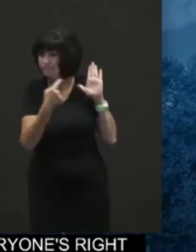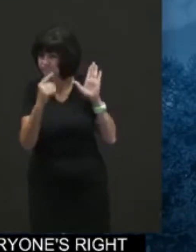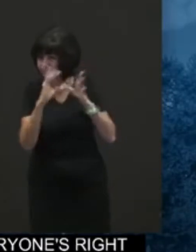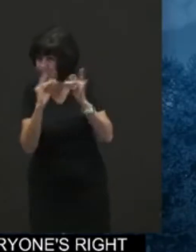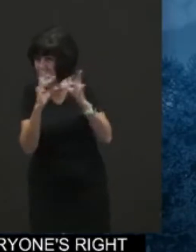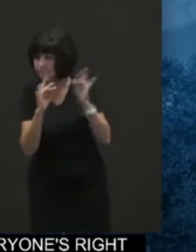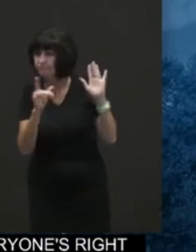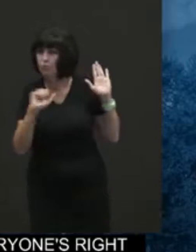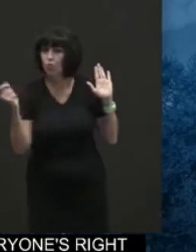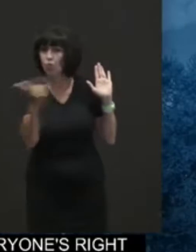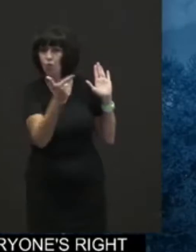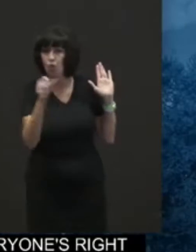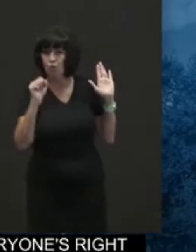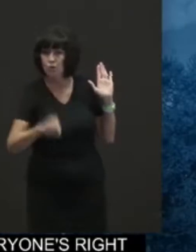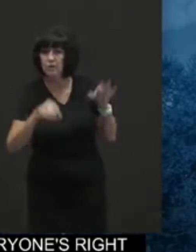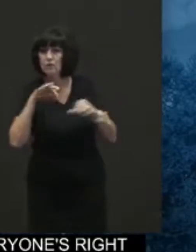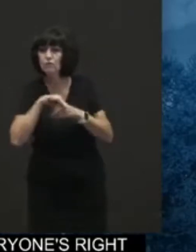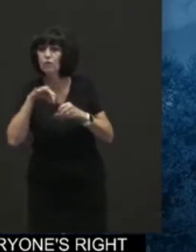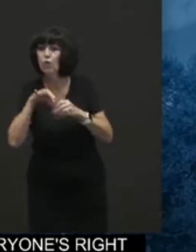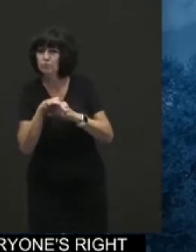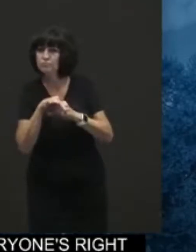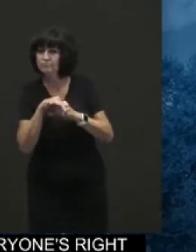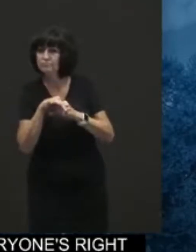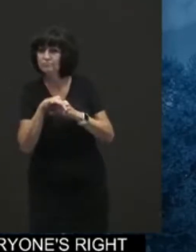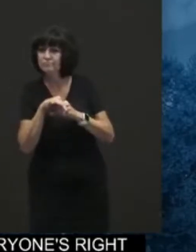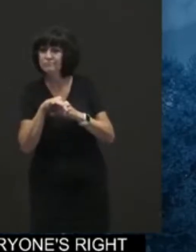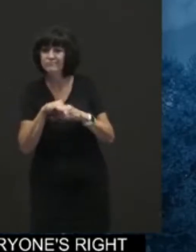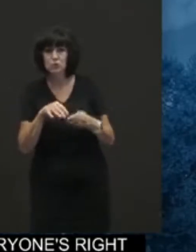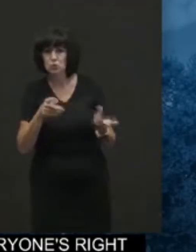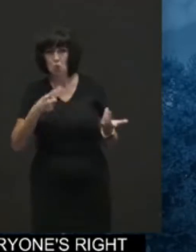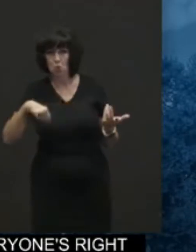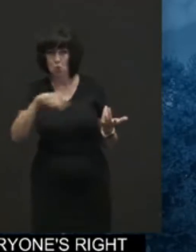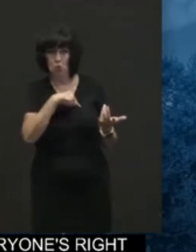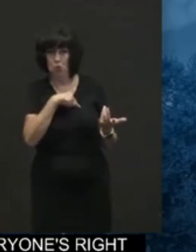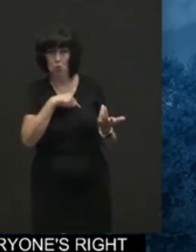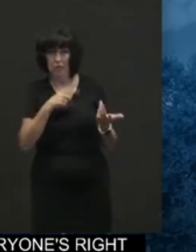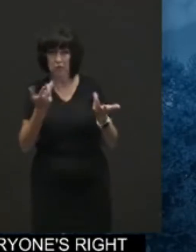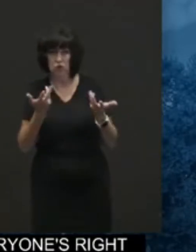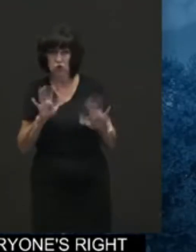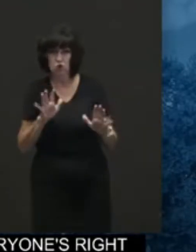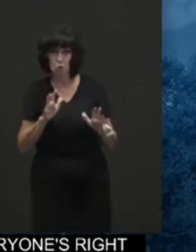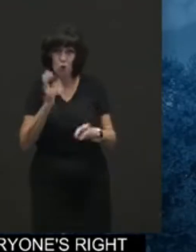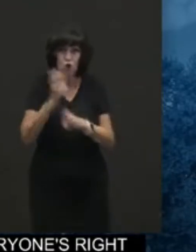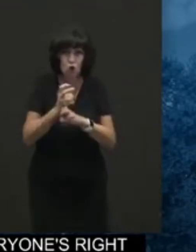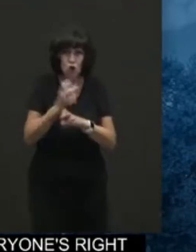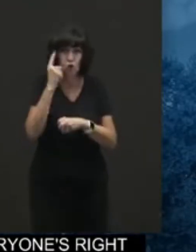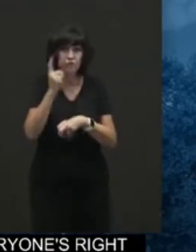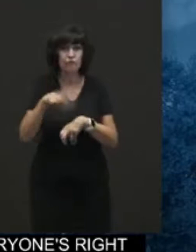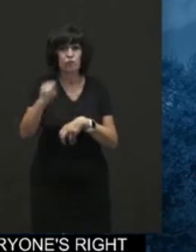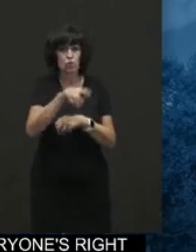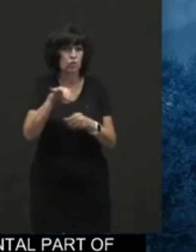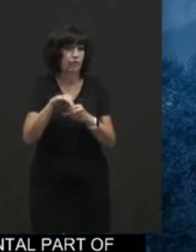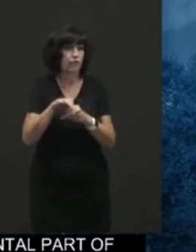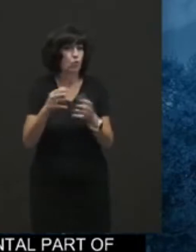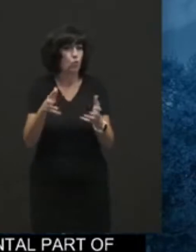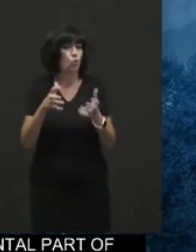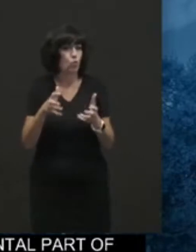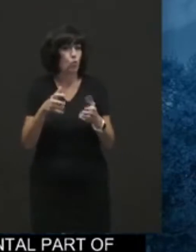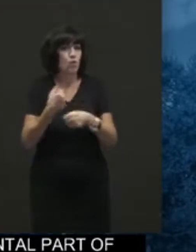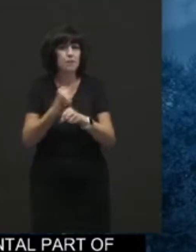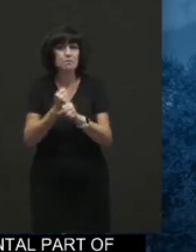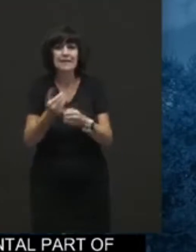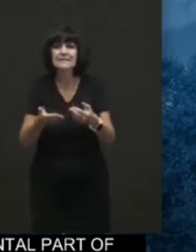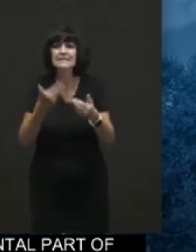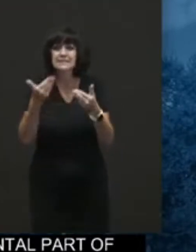democracy. And so the idea that somehow we would make it harder for people to vote is just beyond my comprehension. We ought to be making